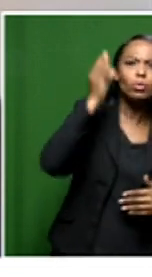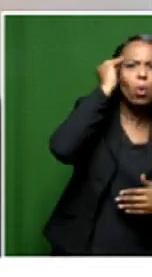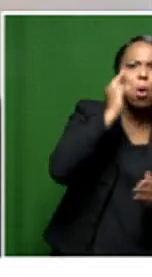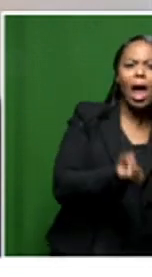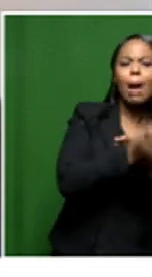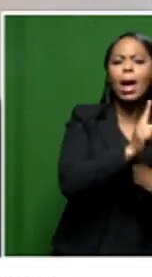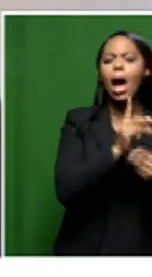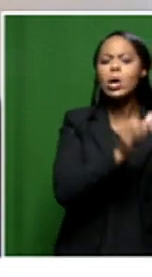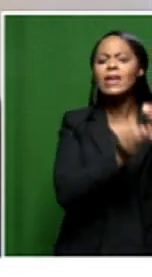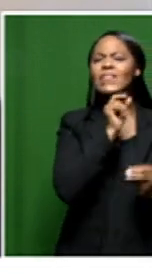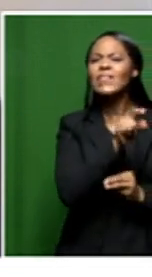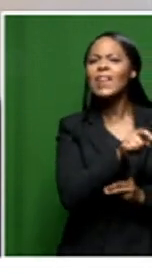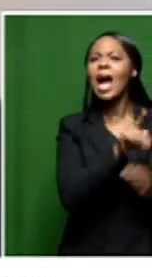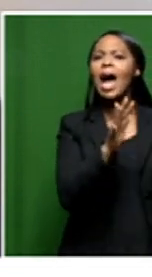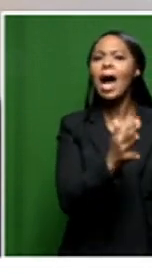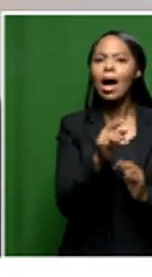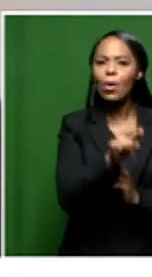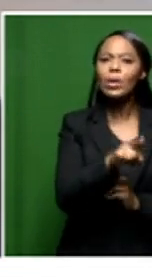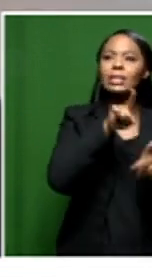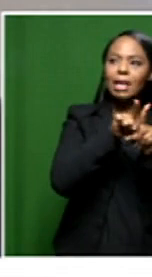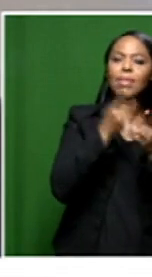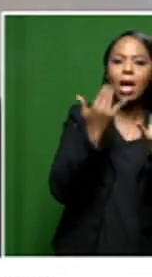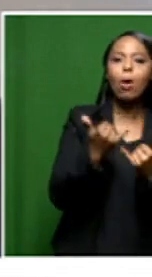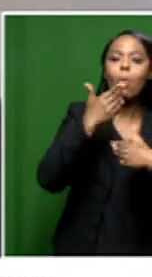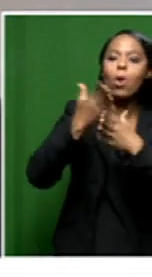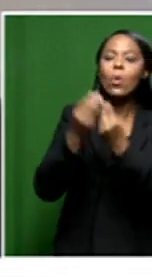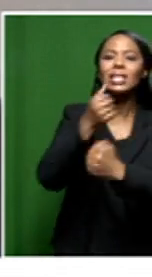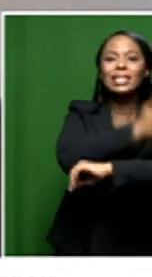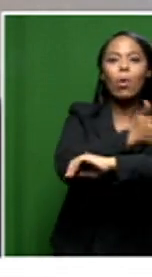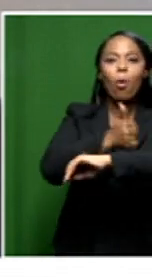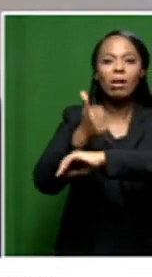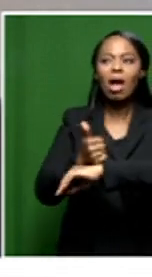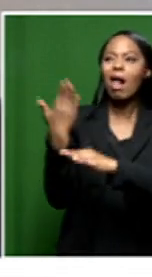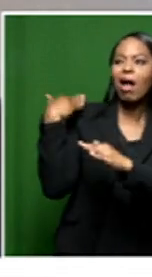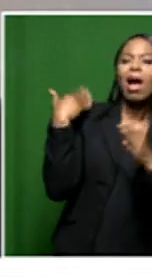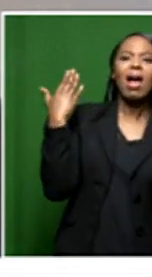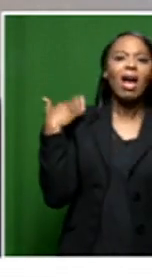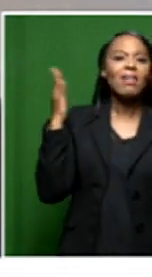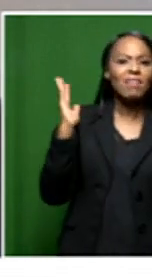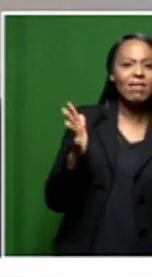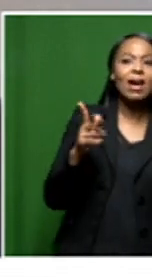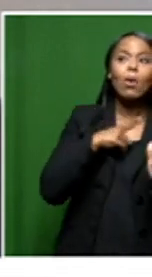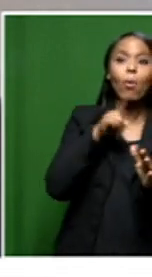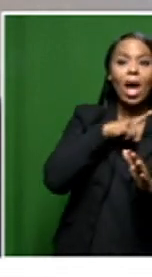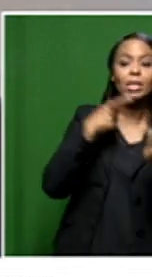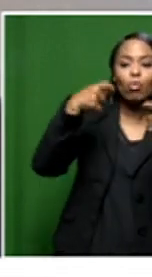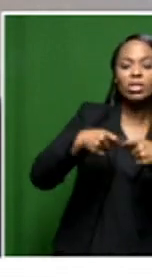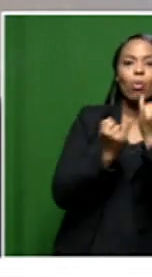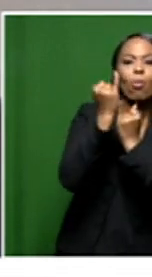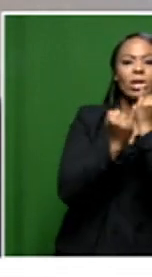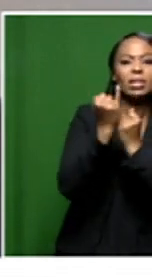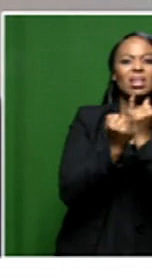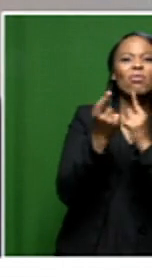project. As well as I'll be working with these stakeholders that have contacted me, as well as with the sponsors of the competition, RS Components,